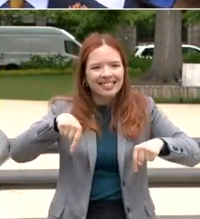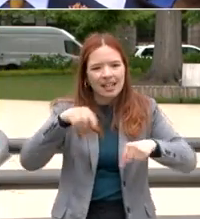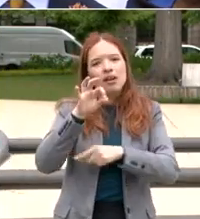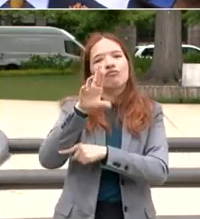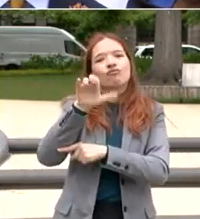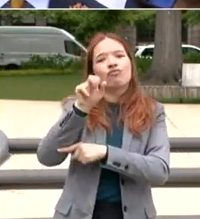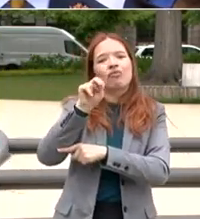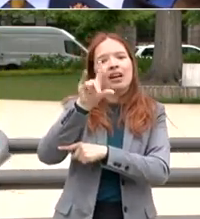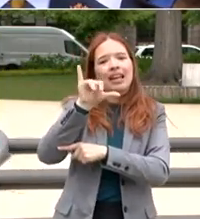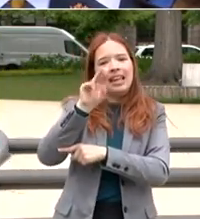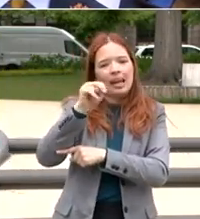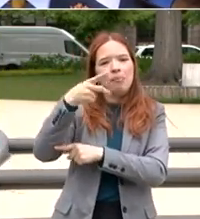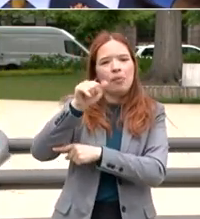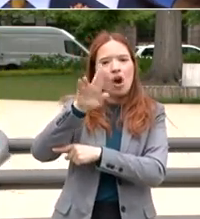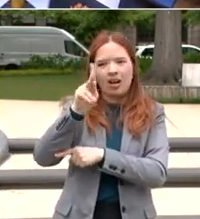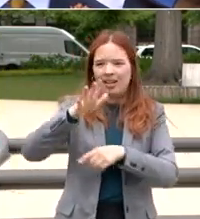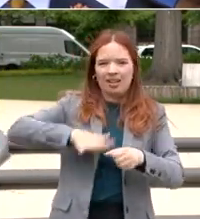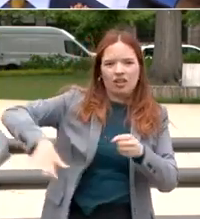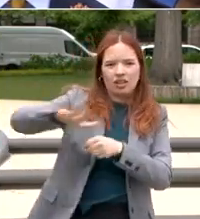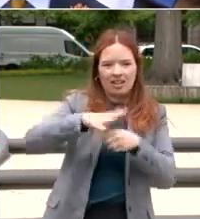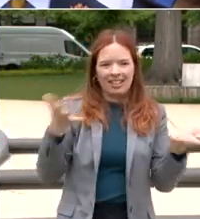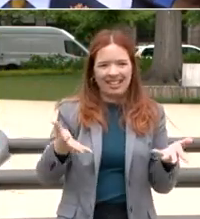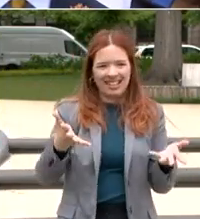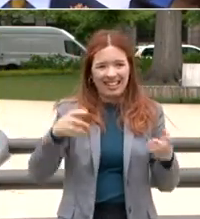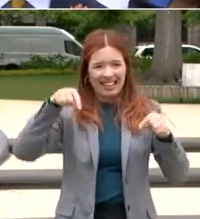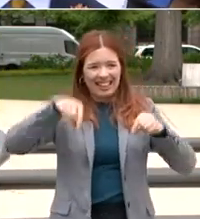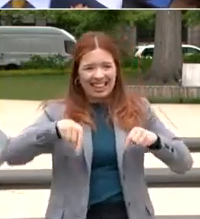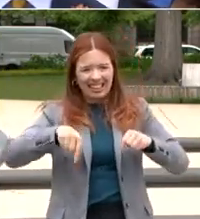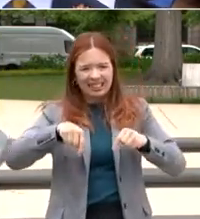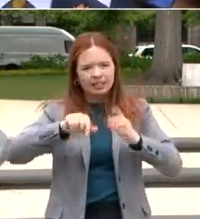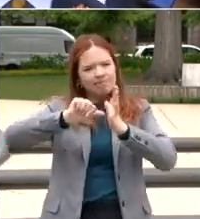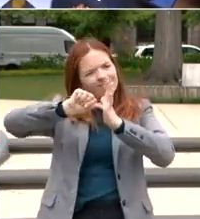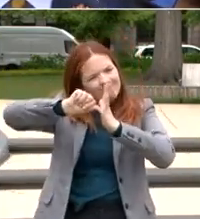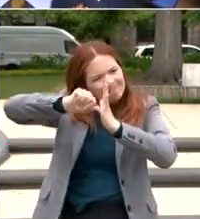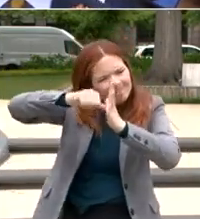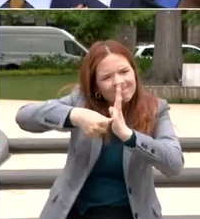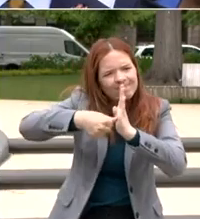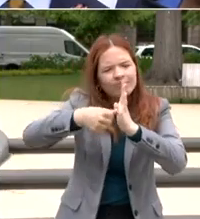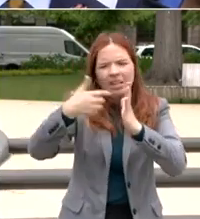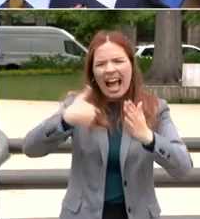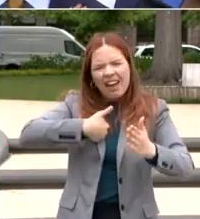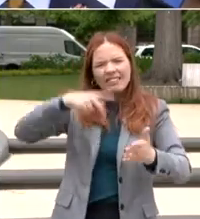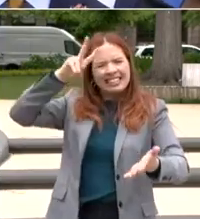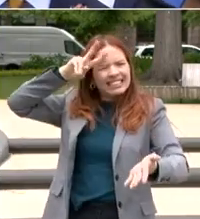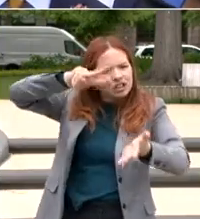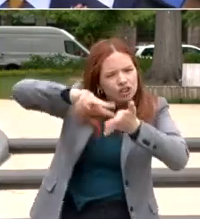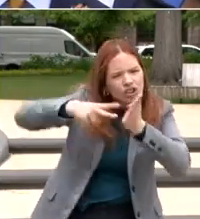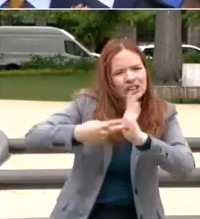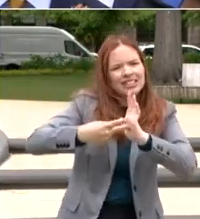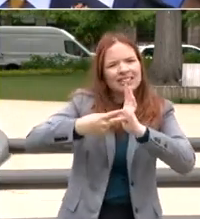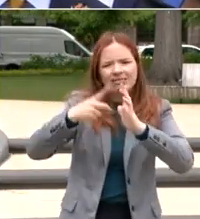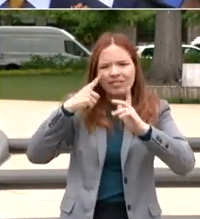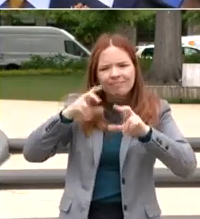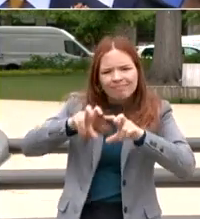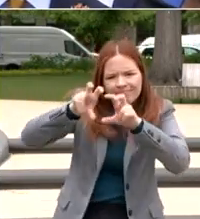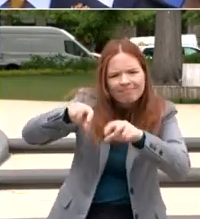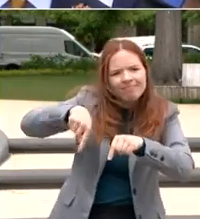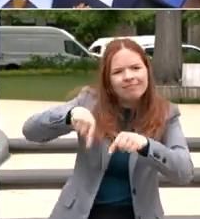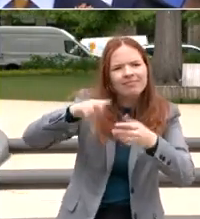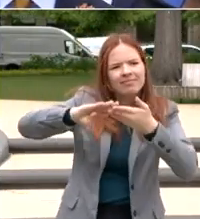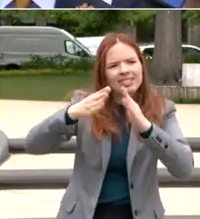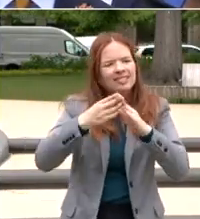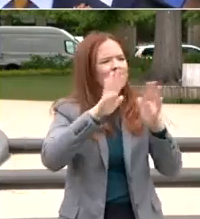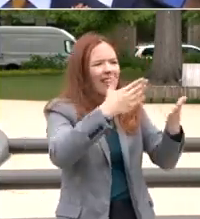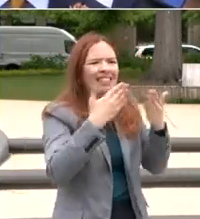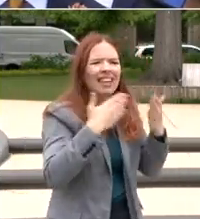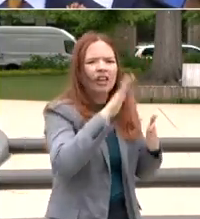of intentional investment in improving downtown's public realm. And I want to thank the mayor and the city for just the leadership